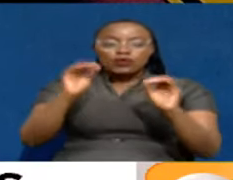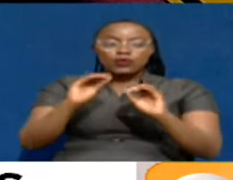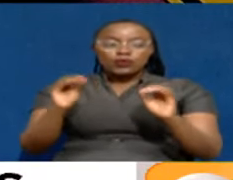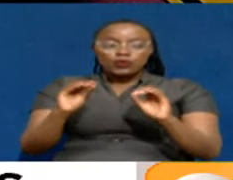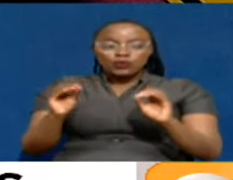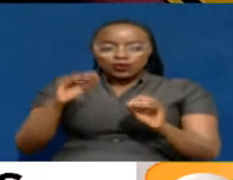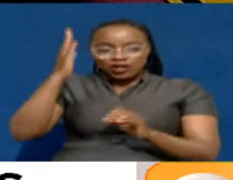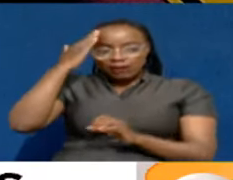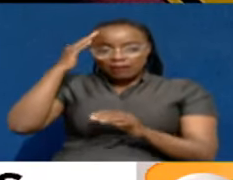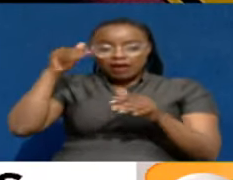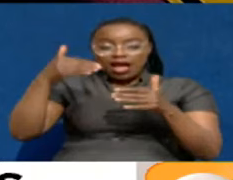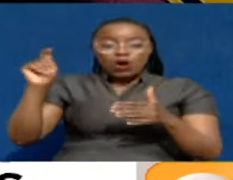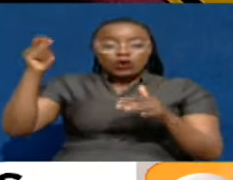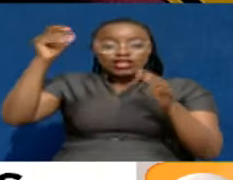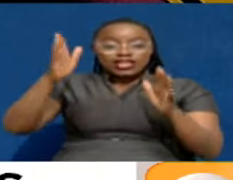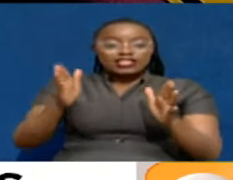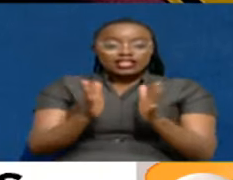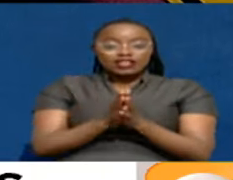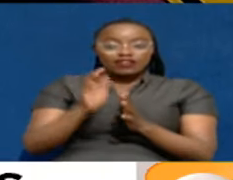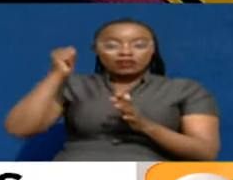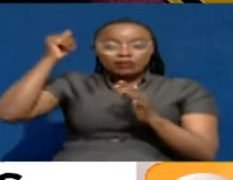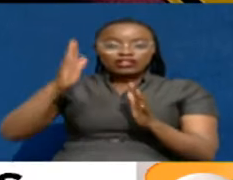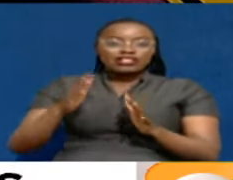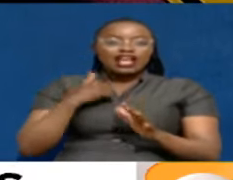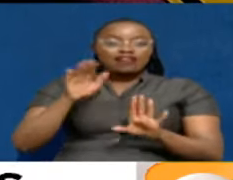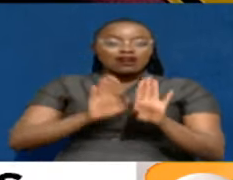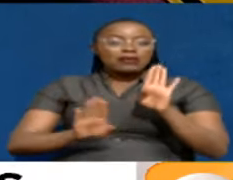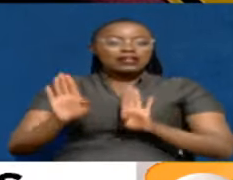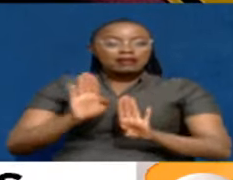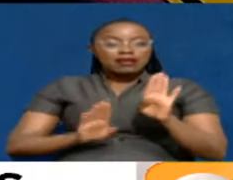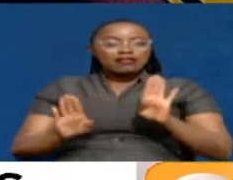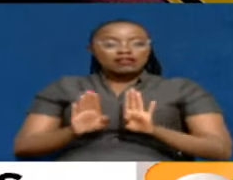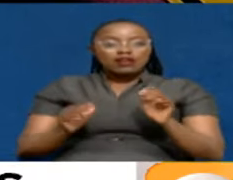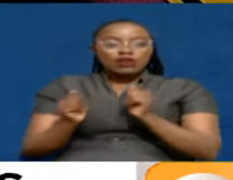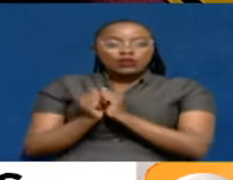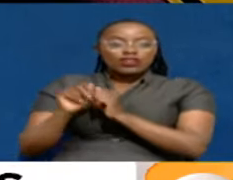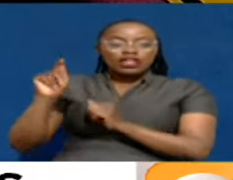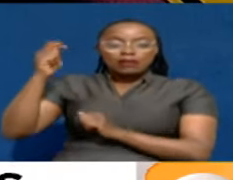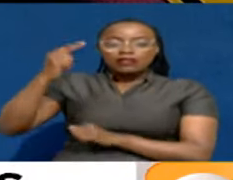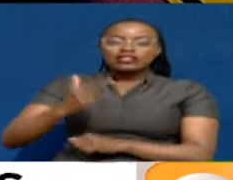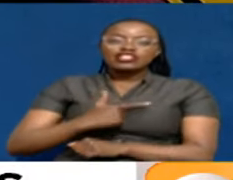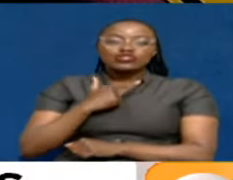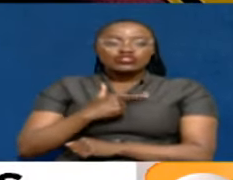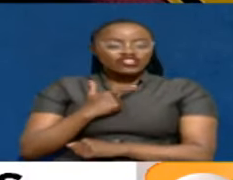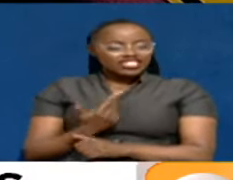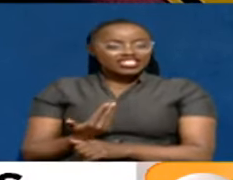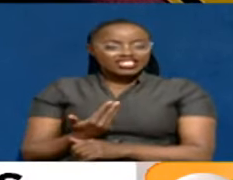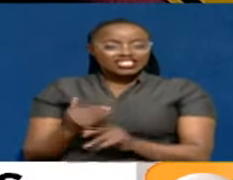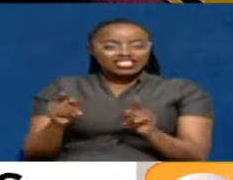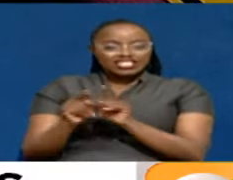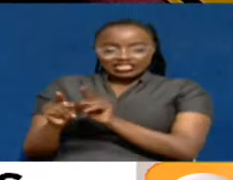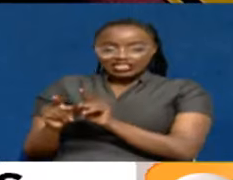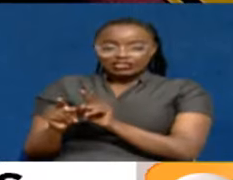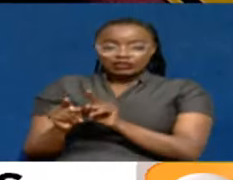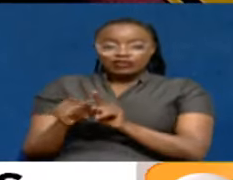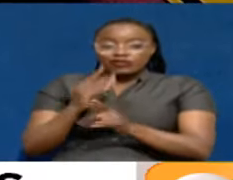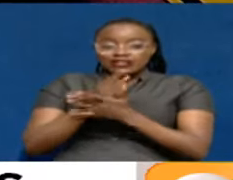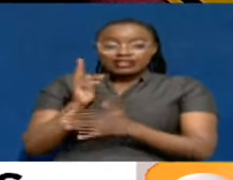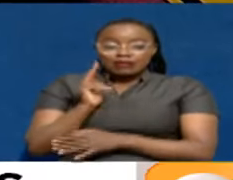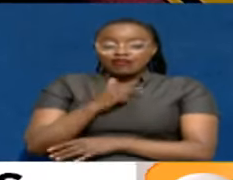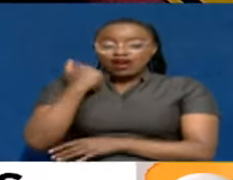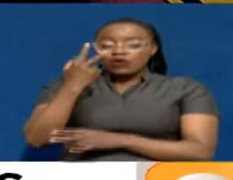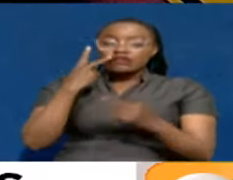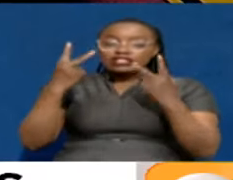how Kenyans and politicians are behaving around these presidential visits. And for some of